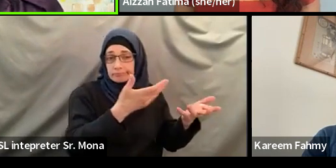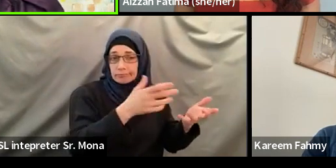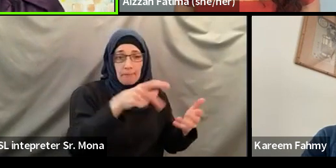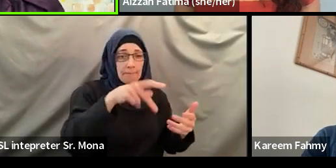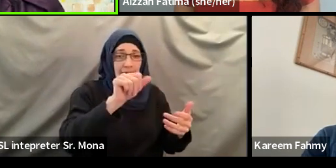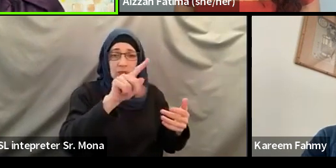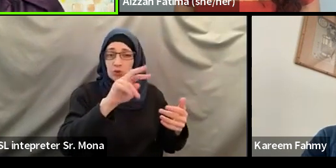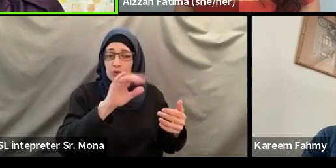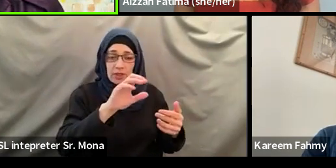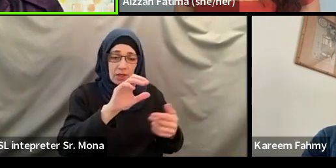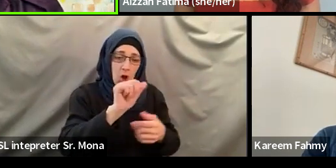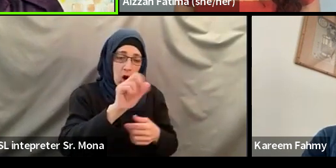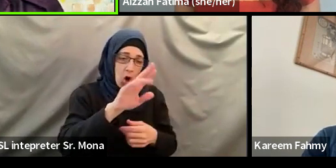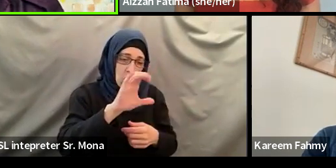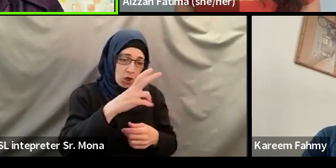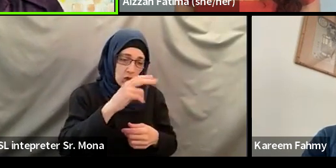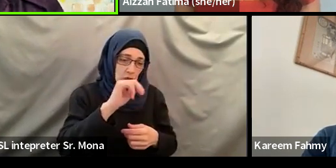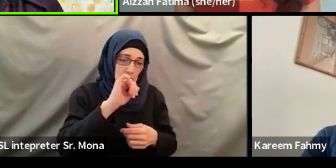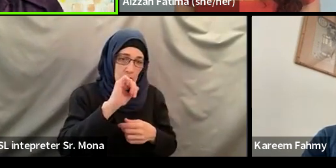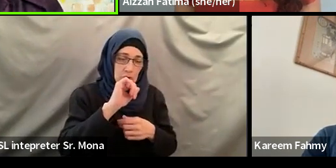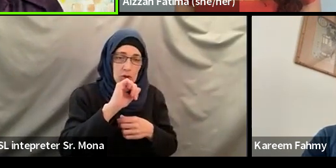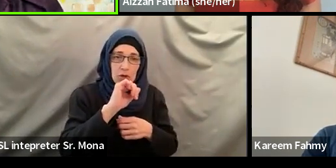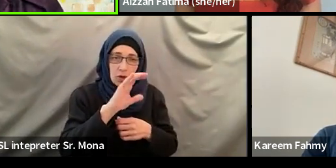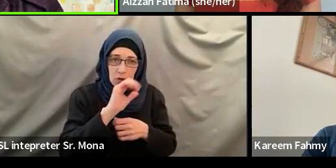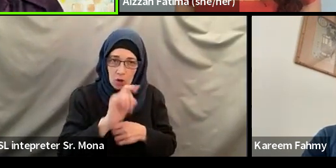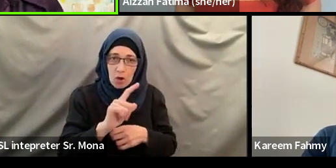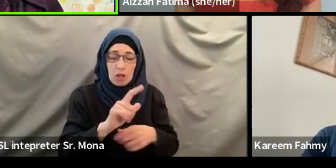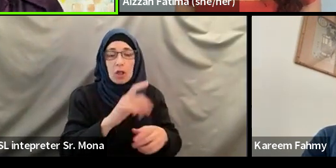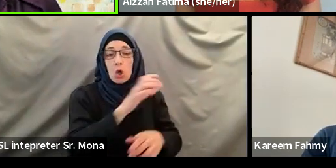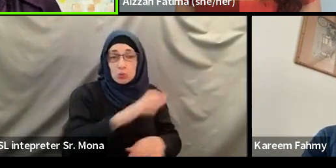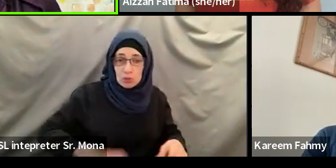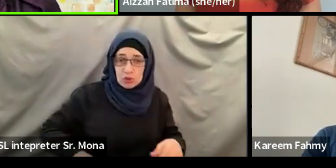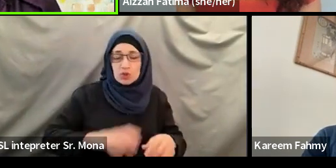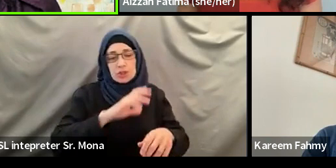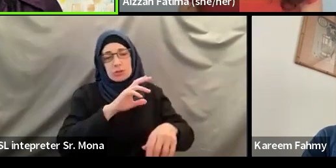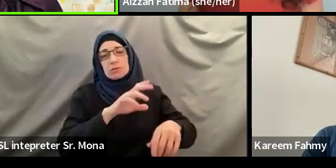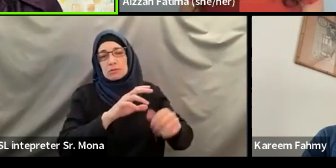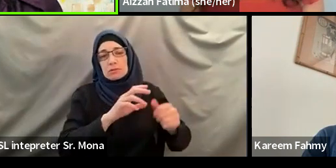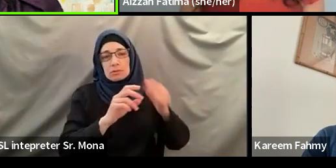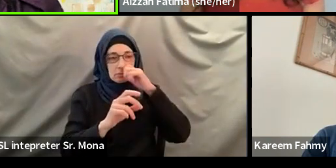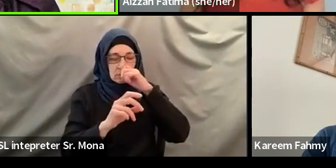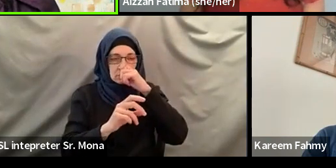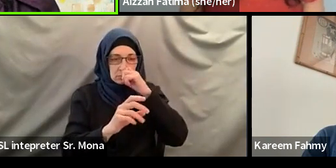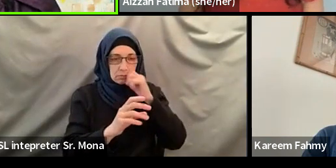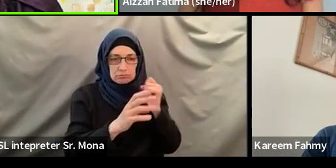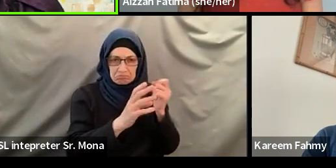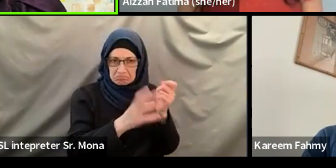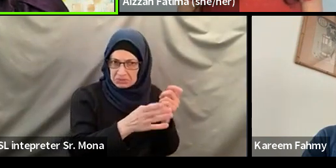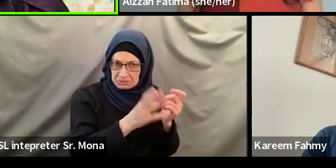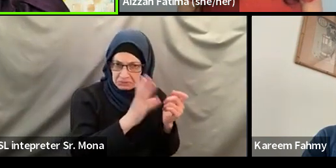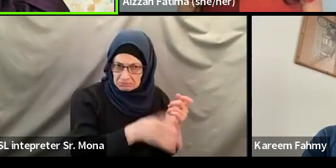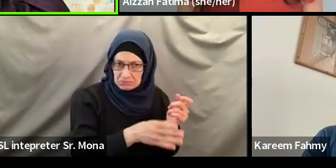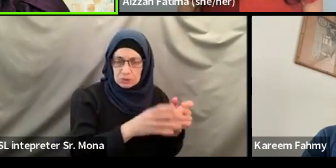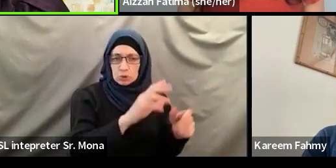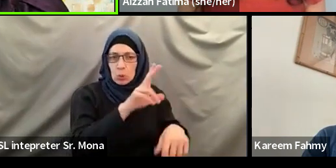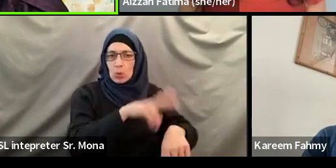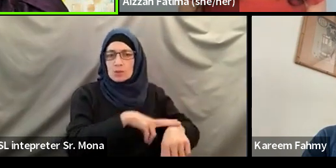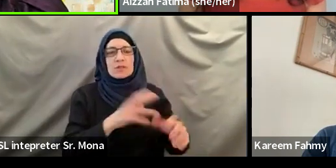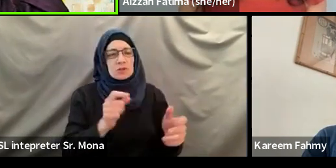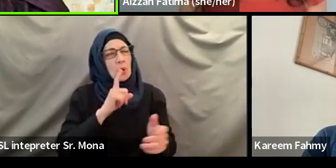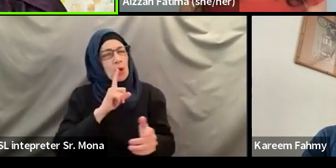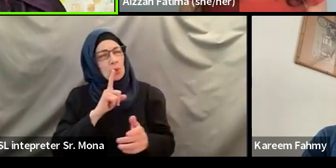norms. And it is, I applaud all of you for being in that space, for fighting back against that